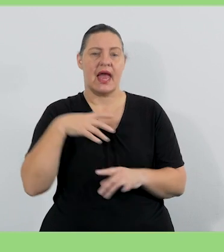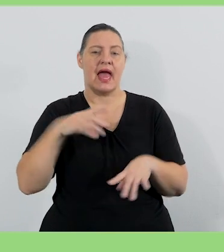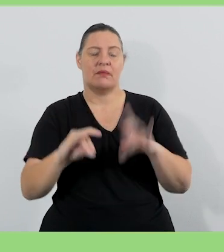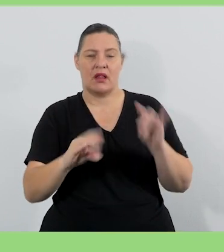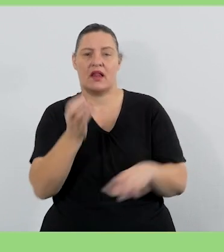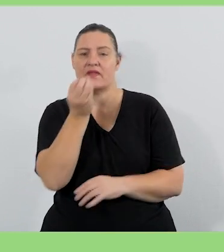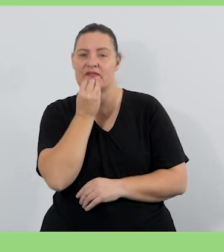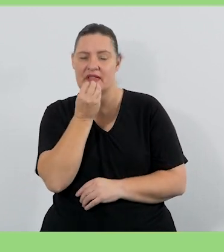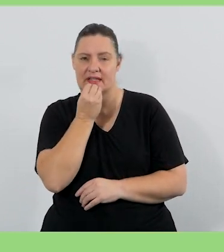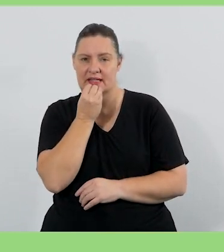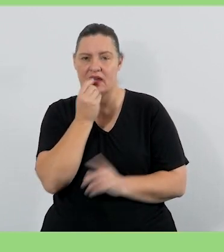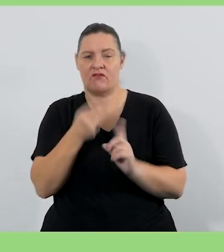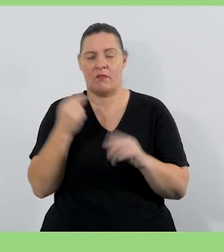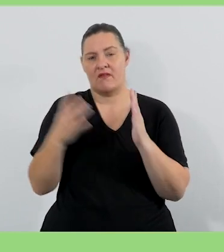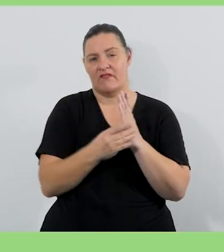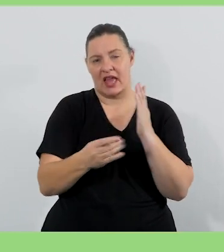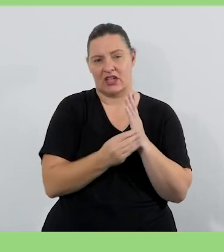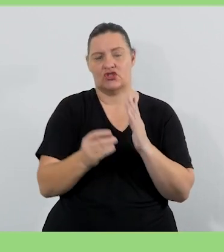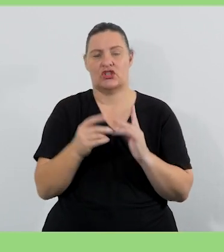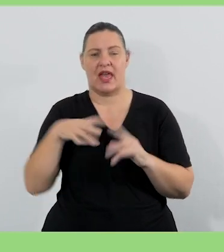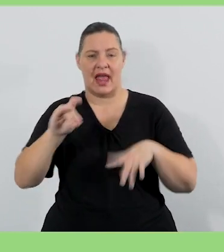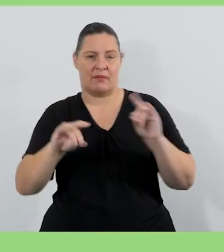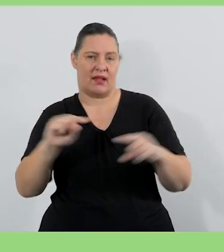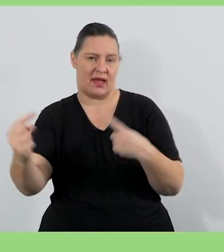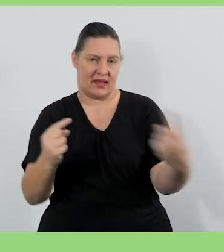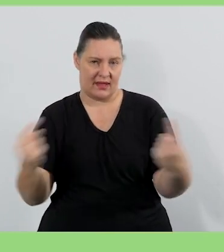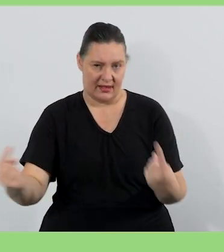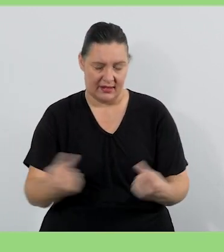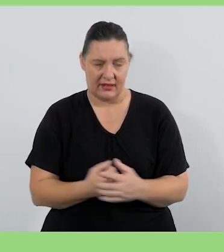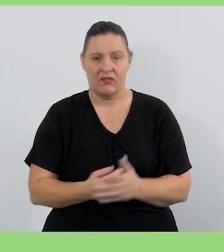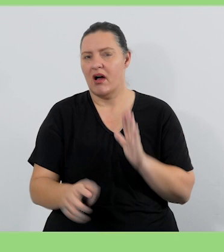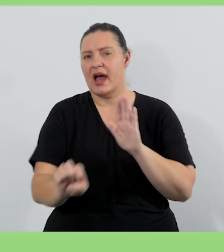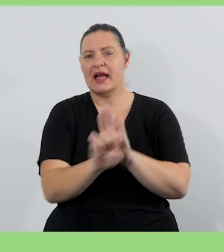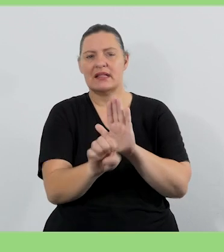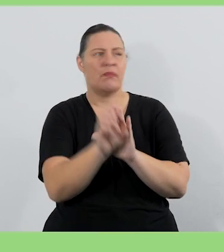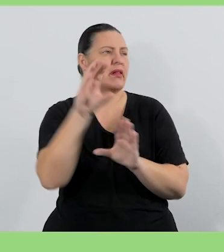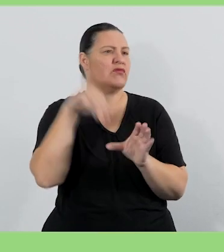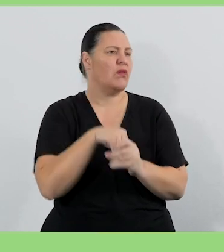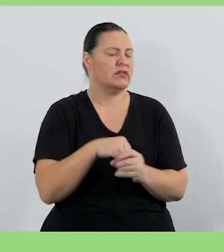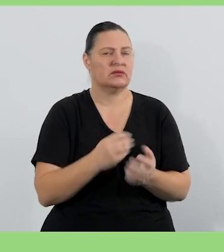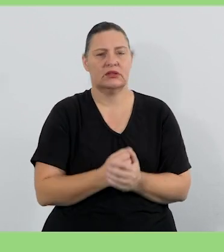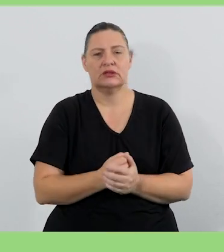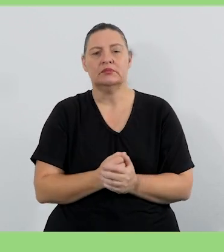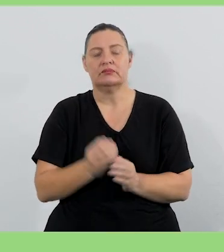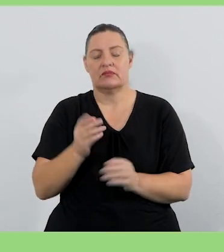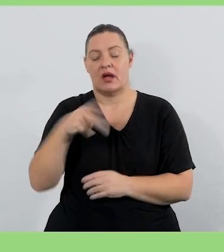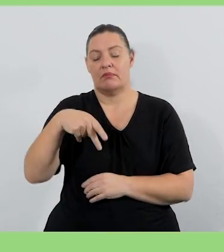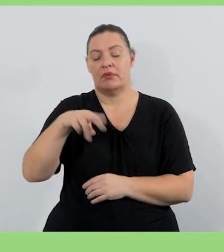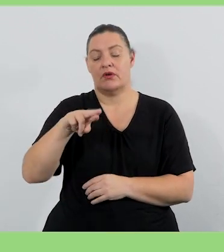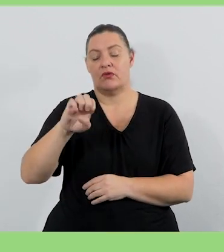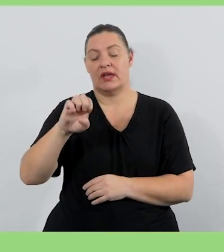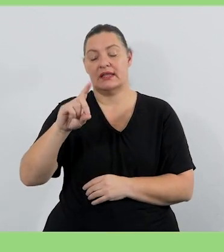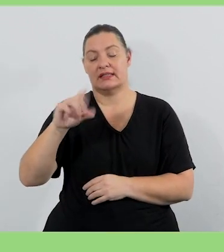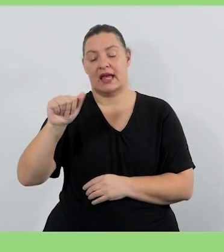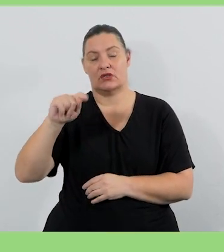that feed on the flesh of other animals. So examples include predators. These